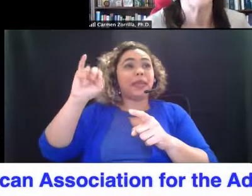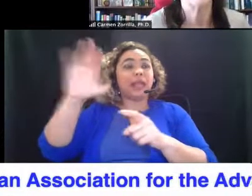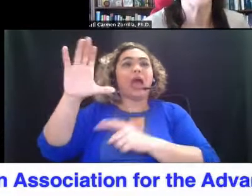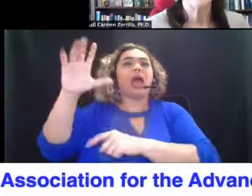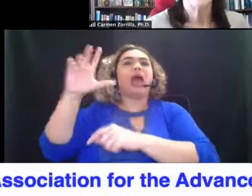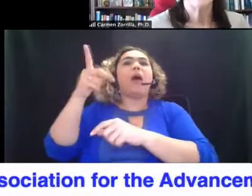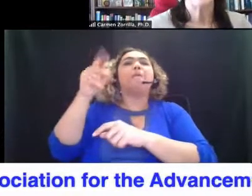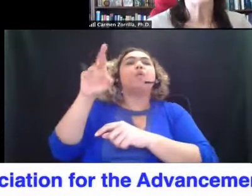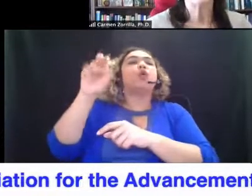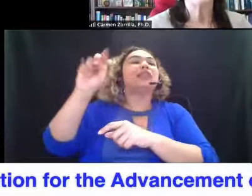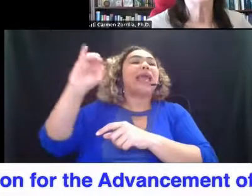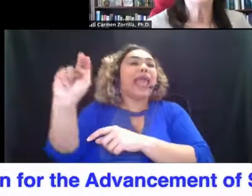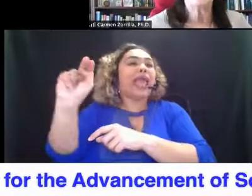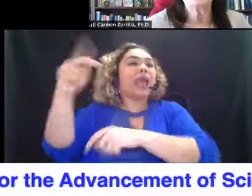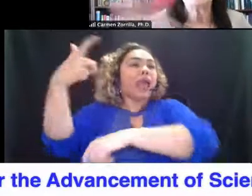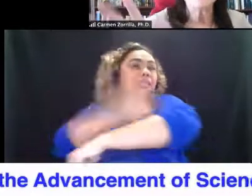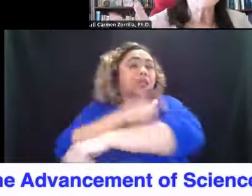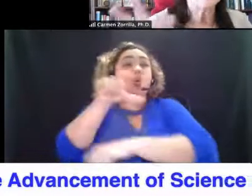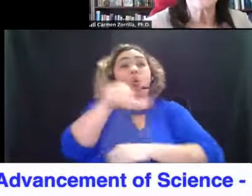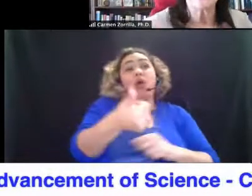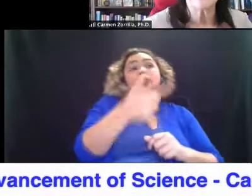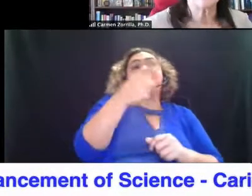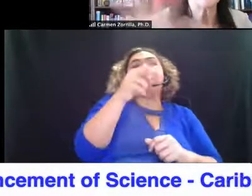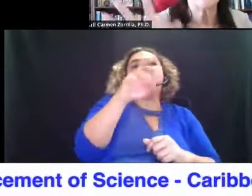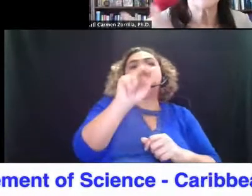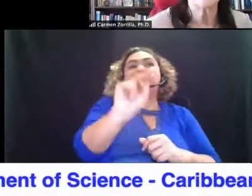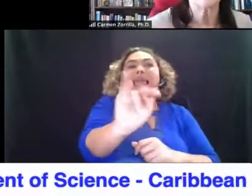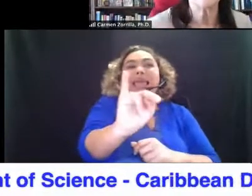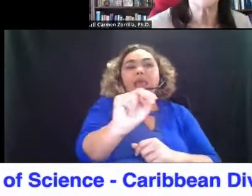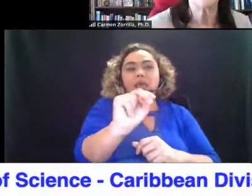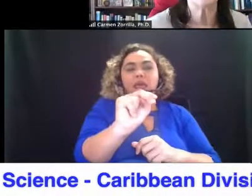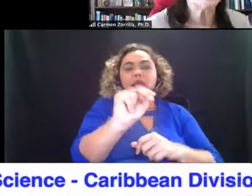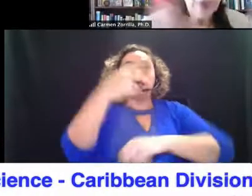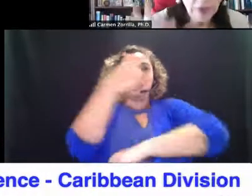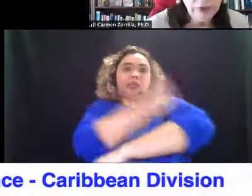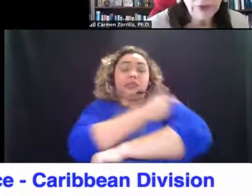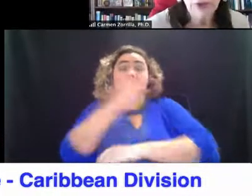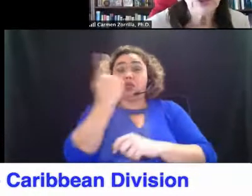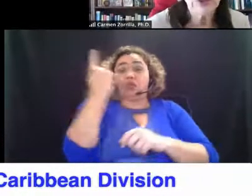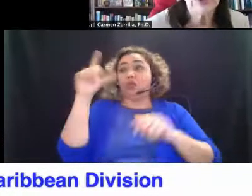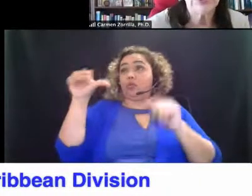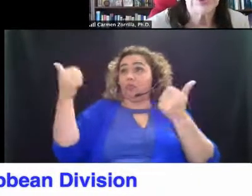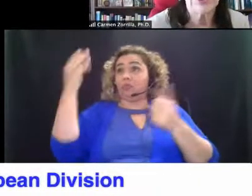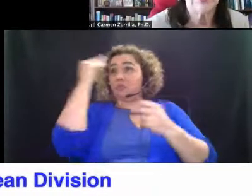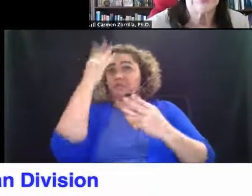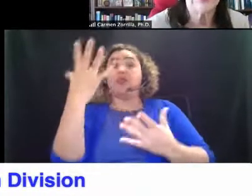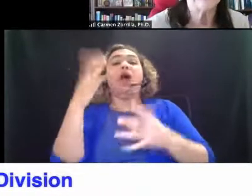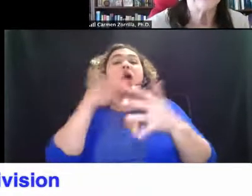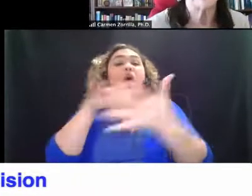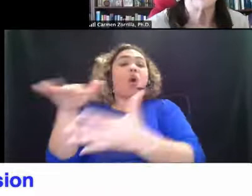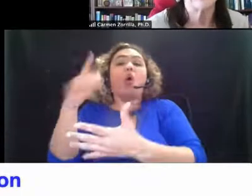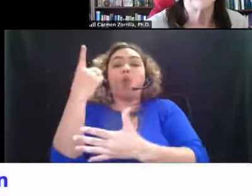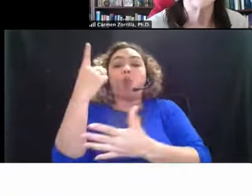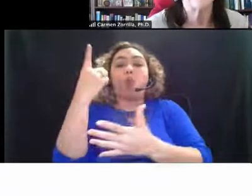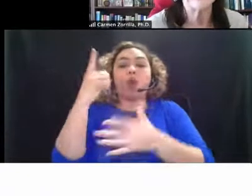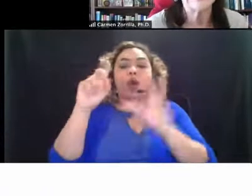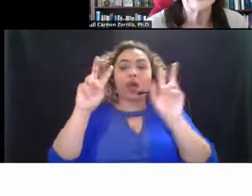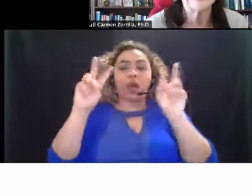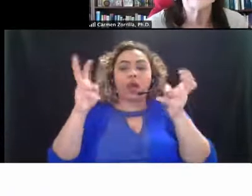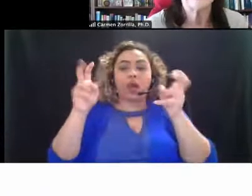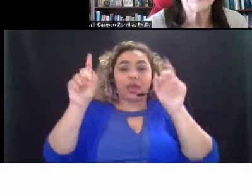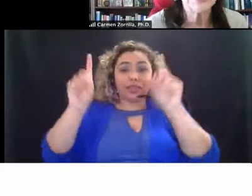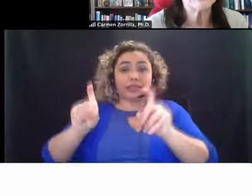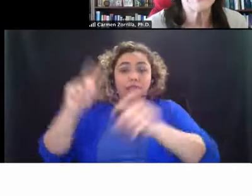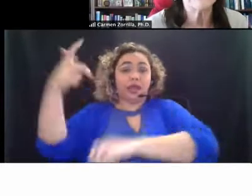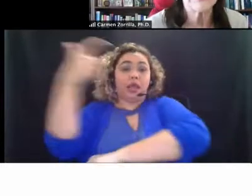So, but somebody mentioned at some point that somebody was going to study one of these Chinese vaccines.